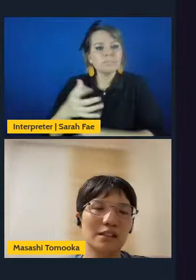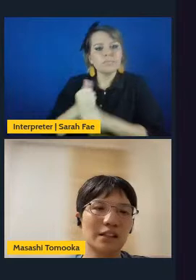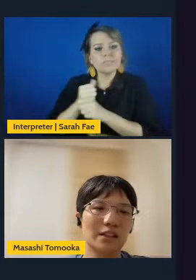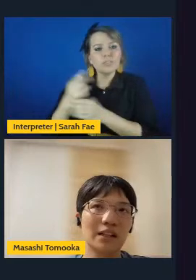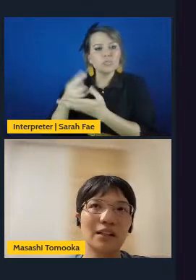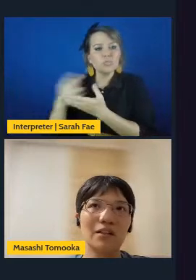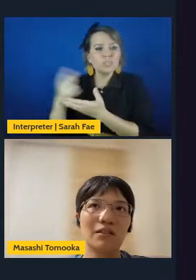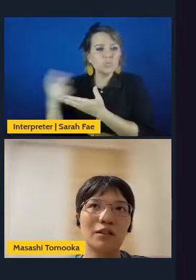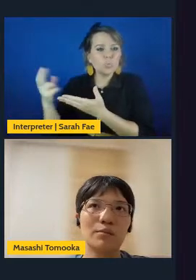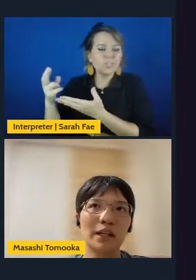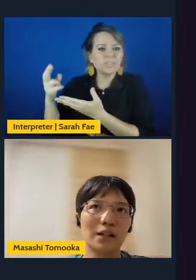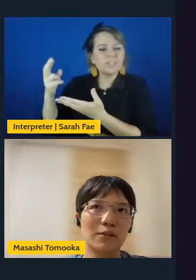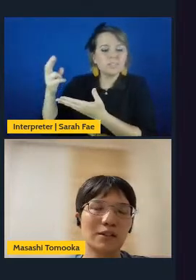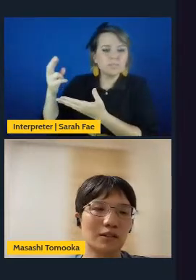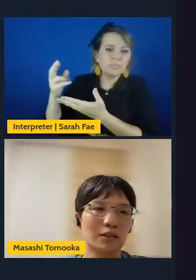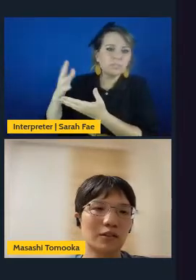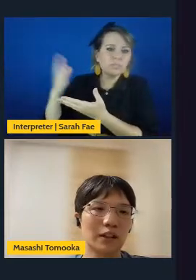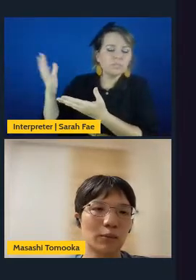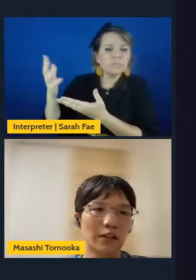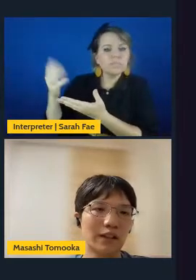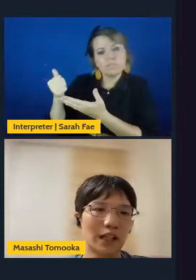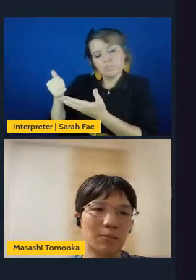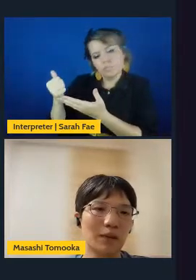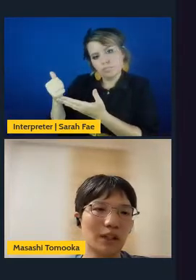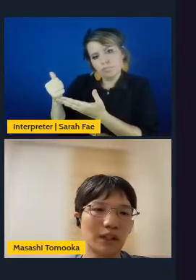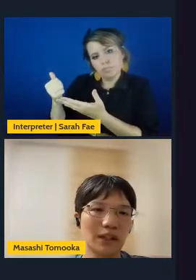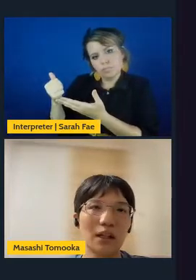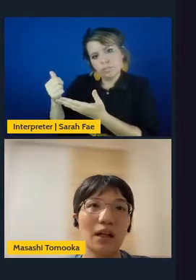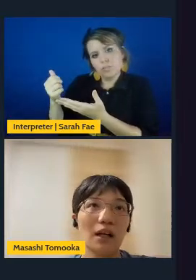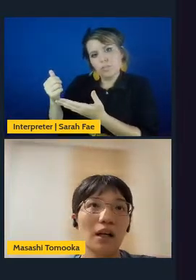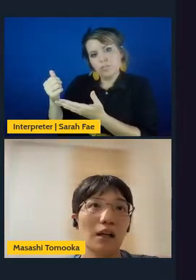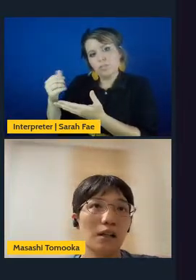without injecting those variables on front-end build time.